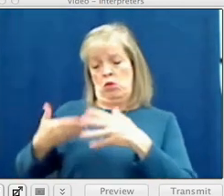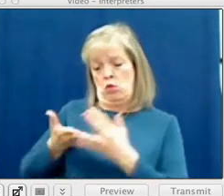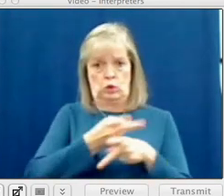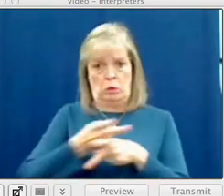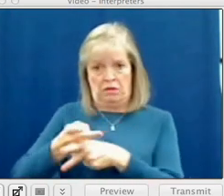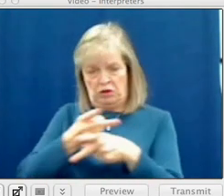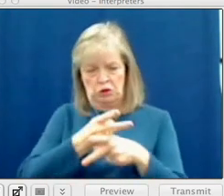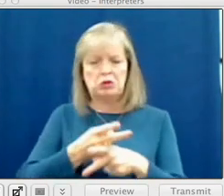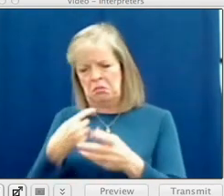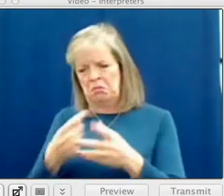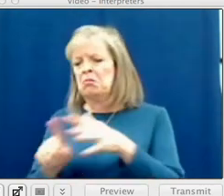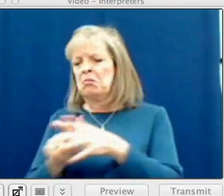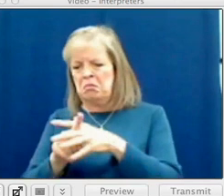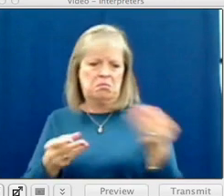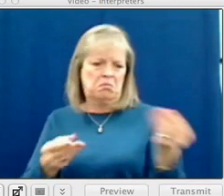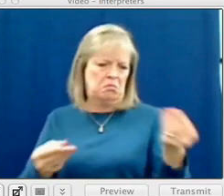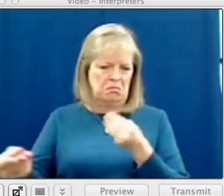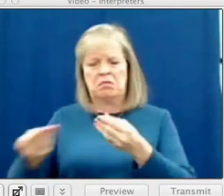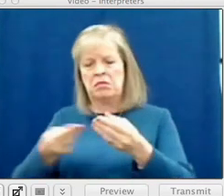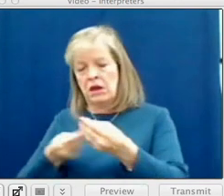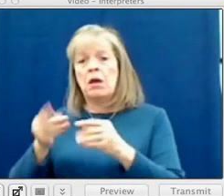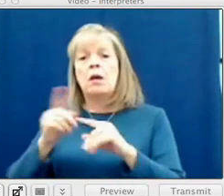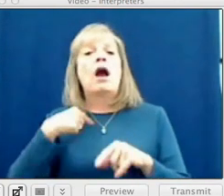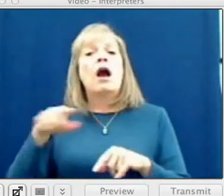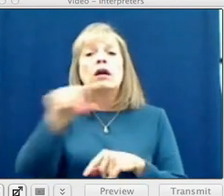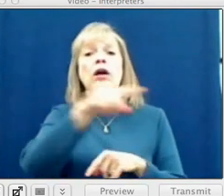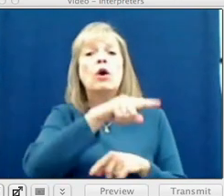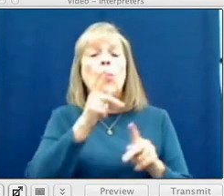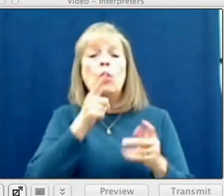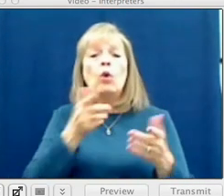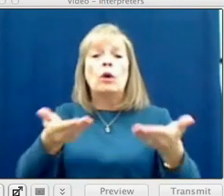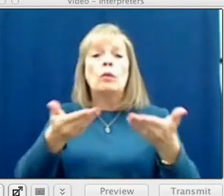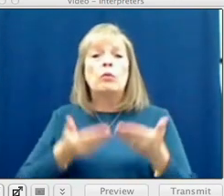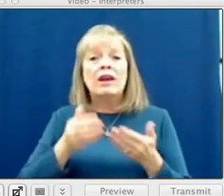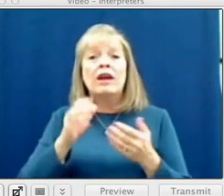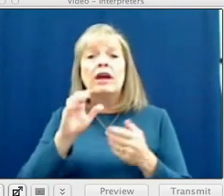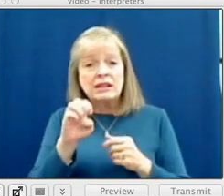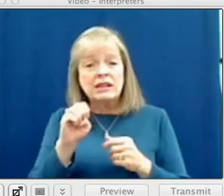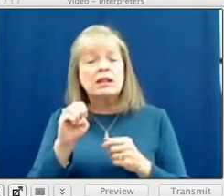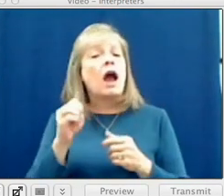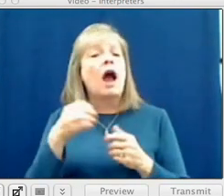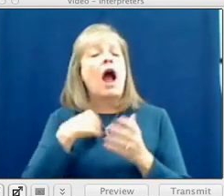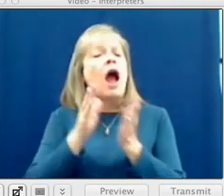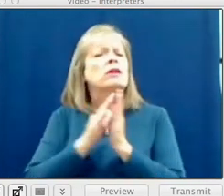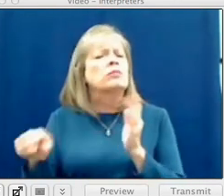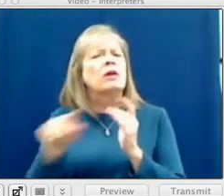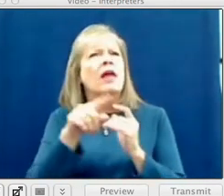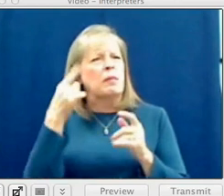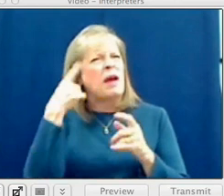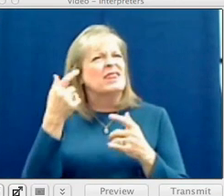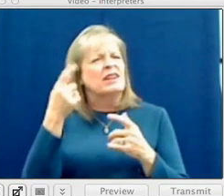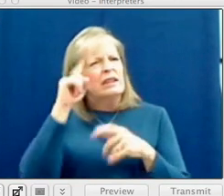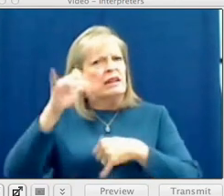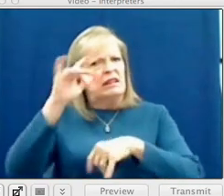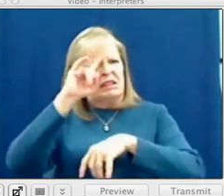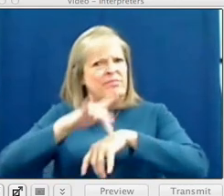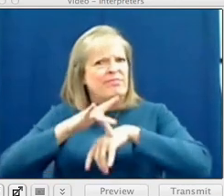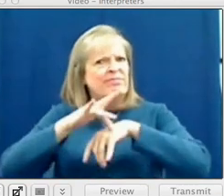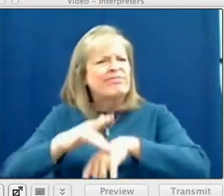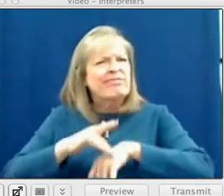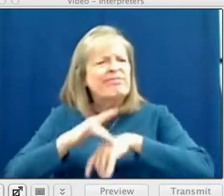want them to present a case, I ask them to bring a case that they still think about. I ask them to give me a case where